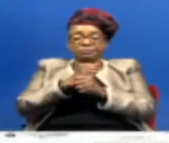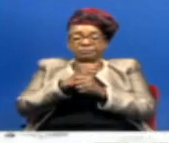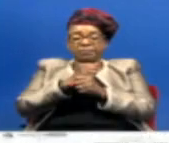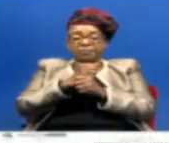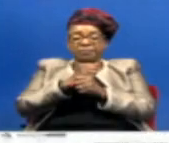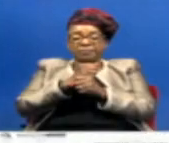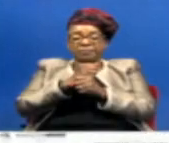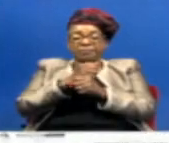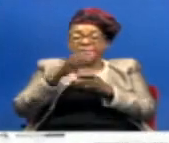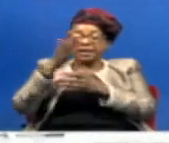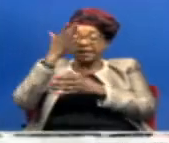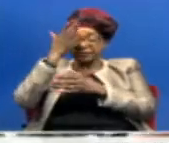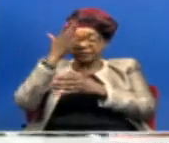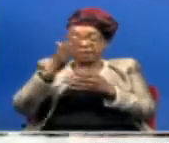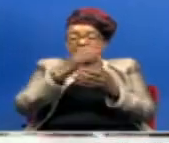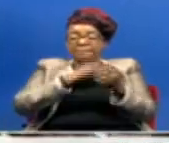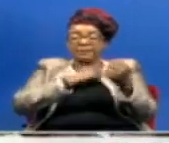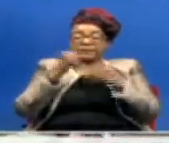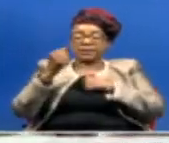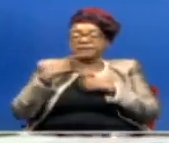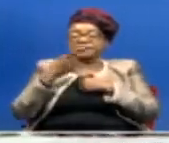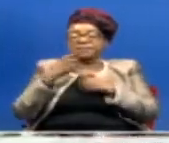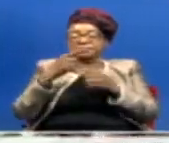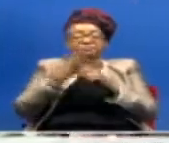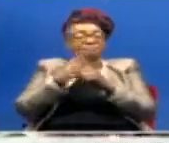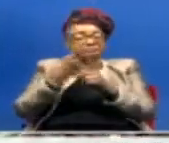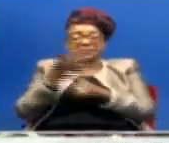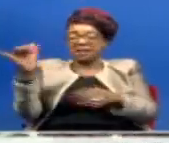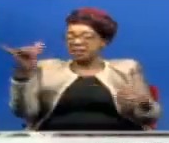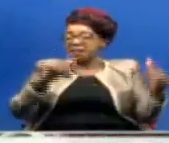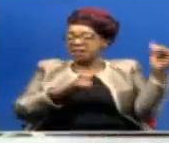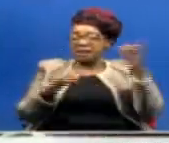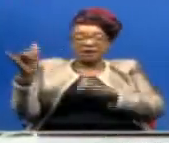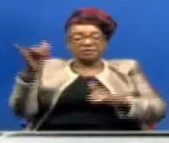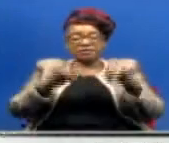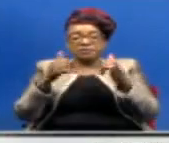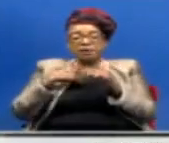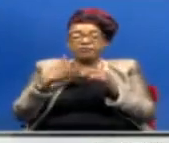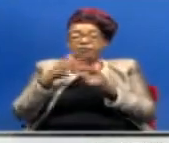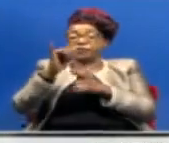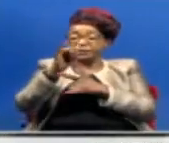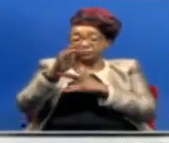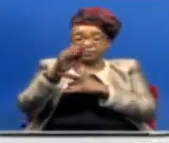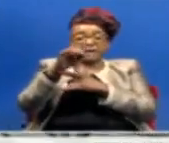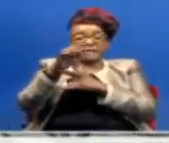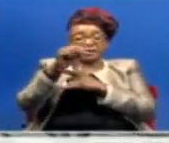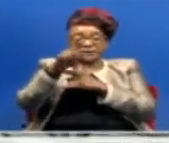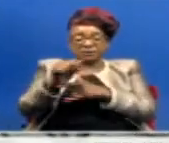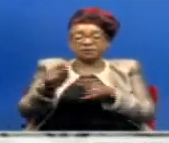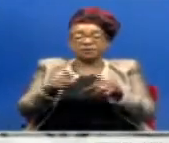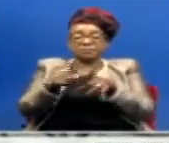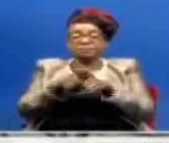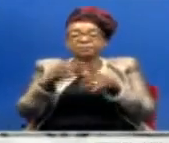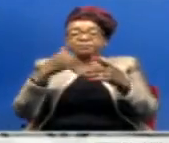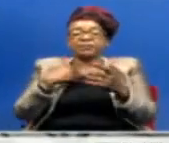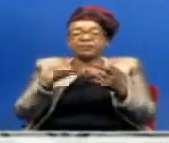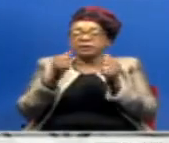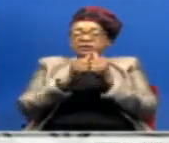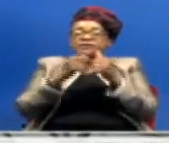Israel military has said dozens of fighters jets are carrying out airstrikes on Hamas sites in Gaza, and it has hit 17 Hamas